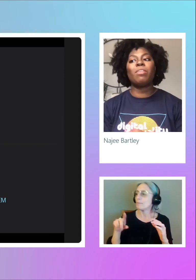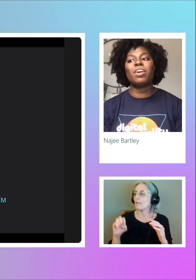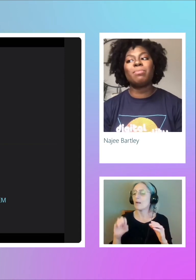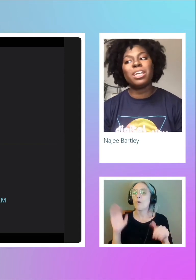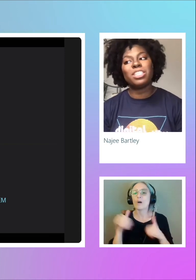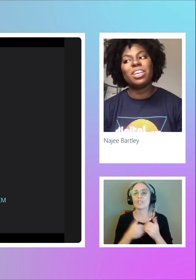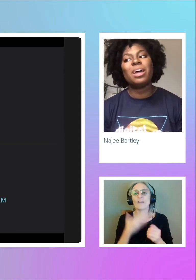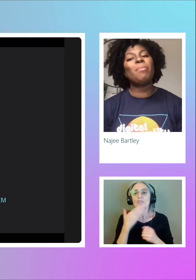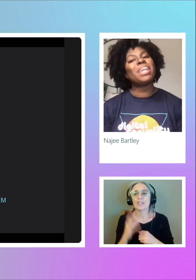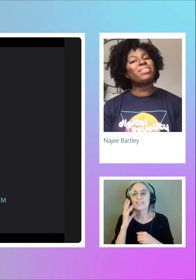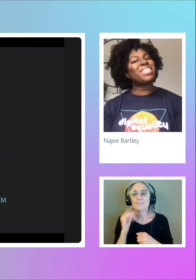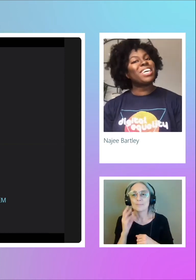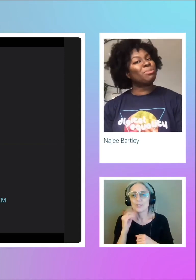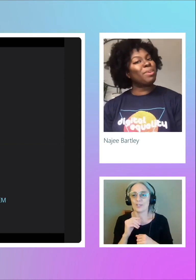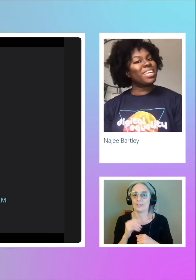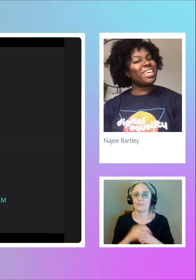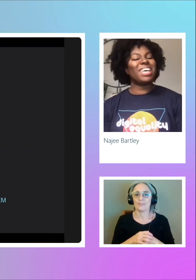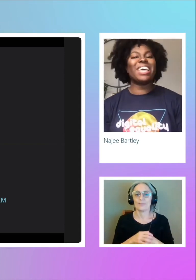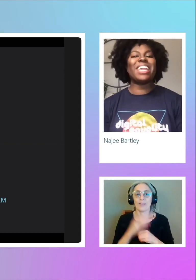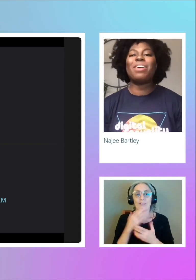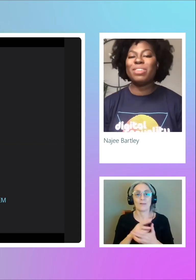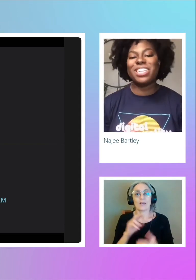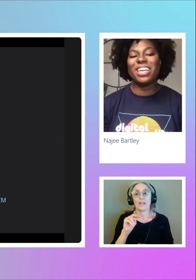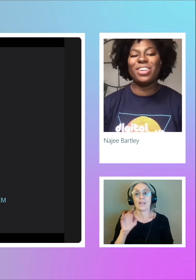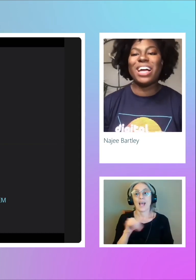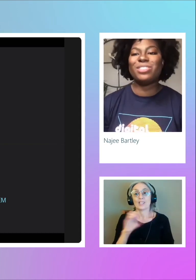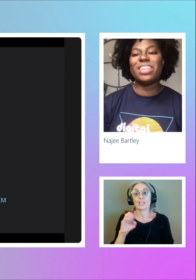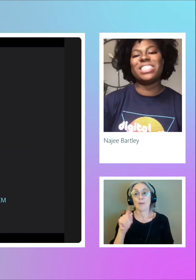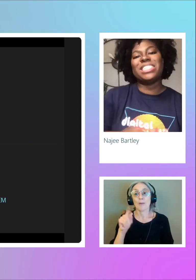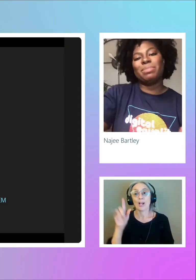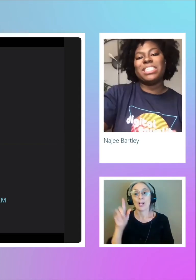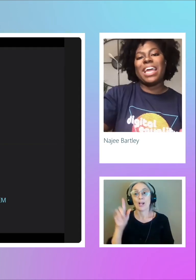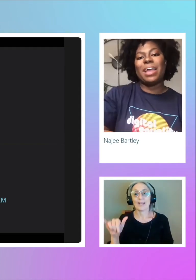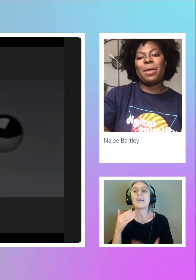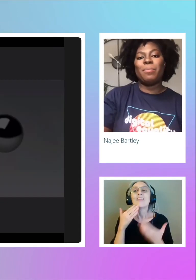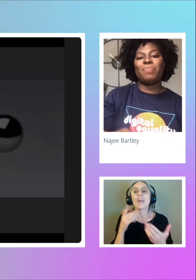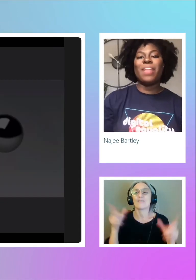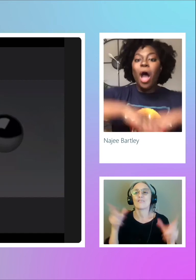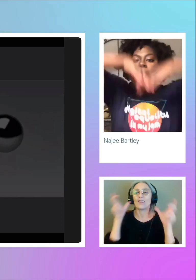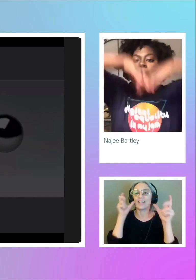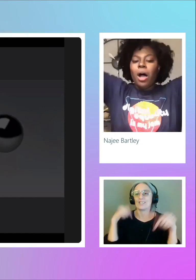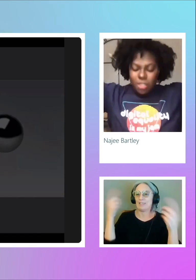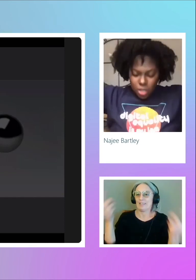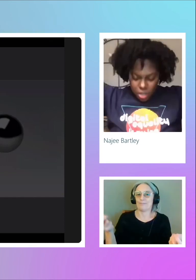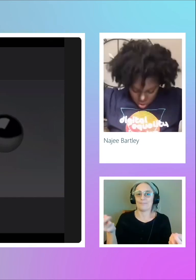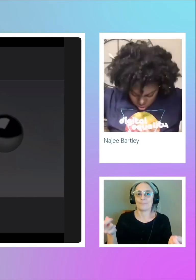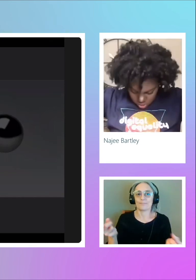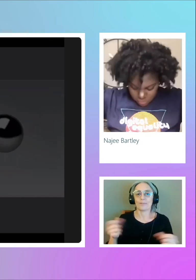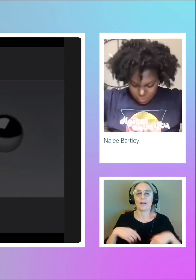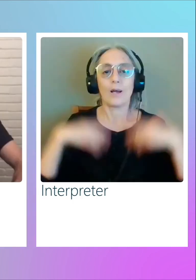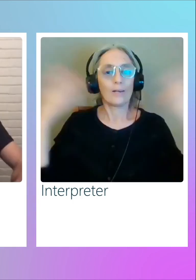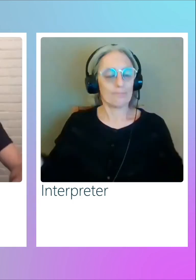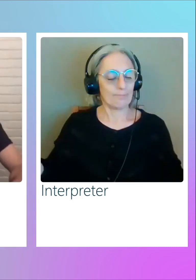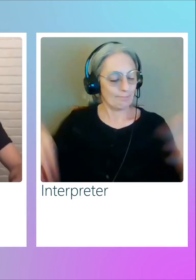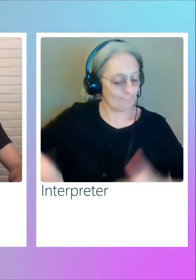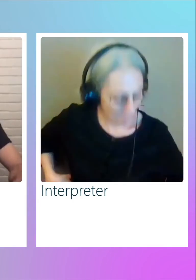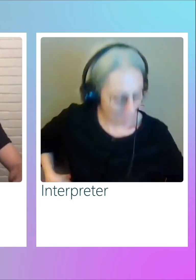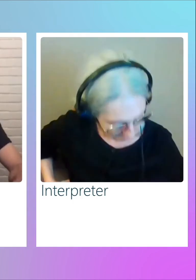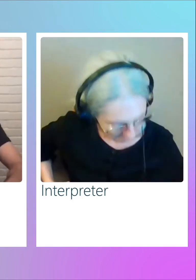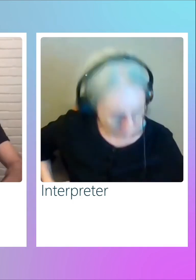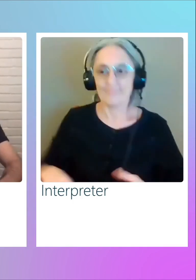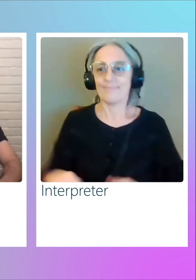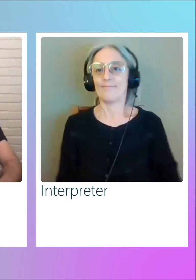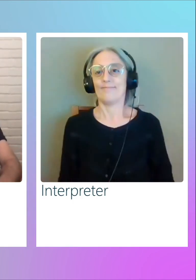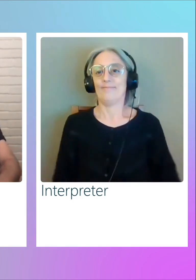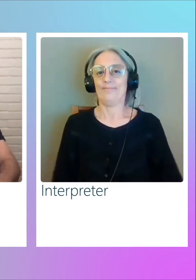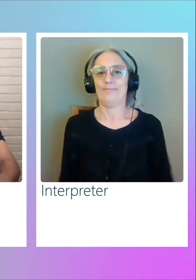Thank you all very much. My name is Najee Bartley, and I appreciate you guys for listening to me today. Ta-da! So,